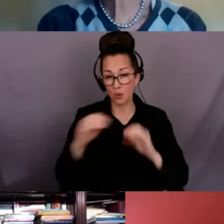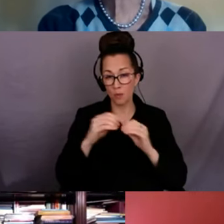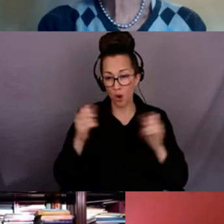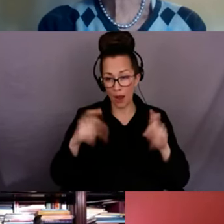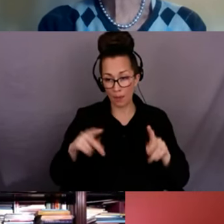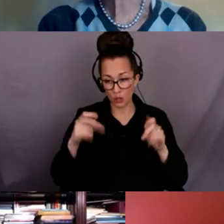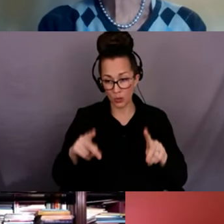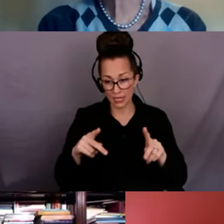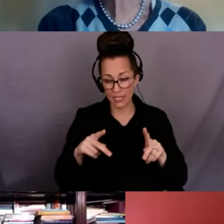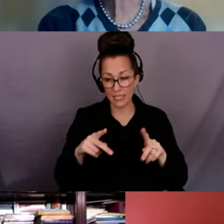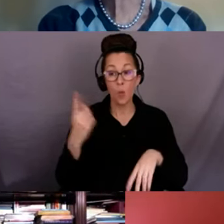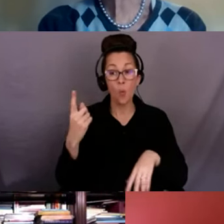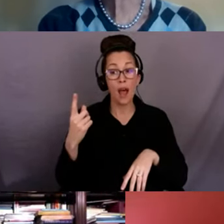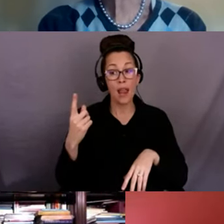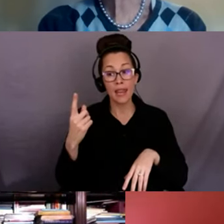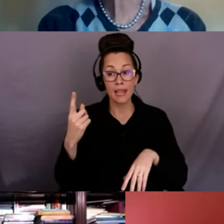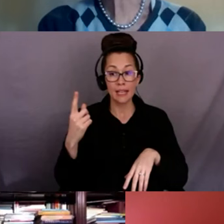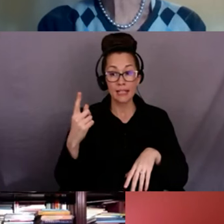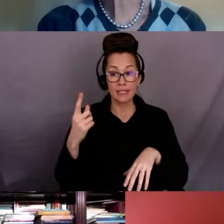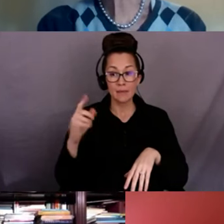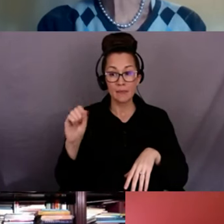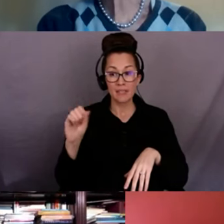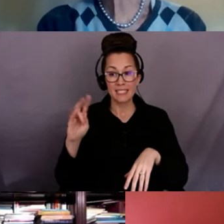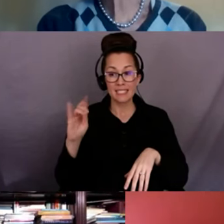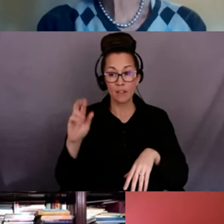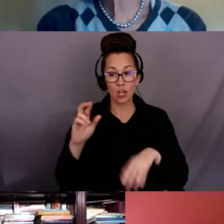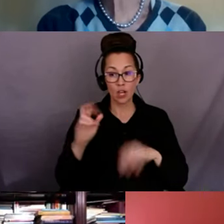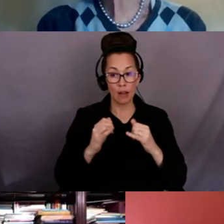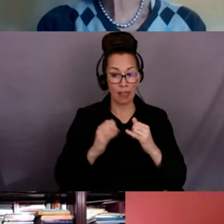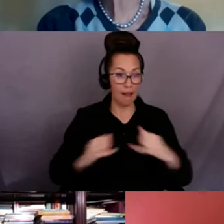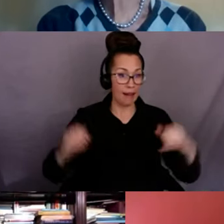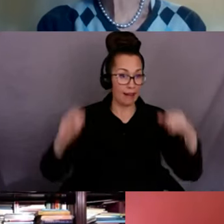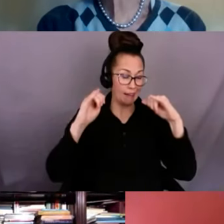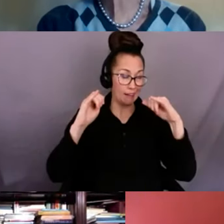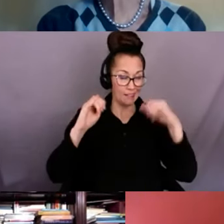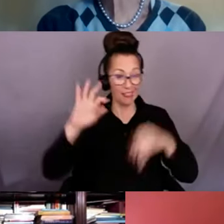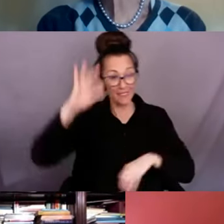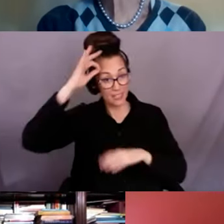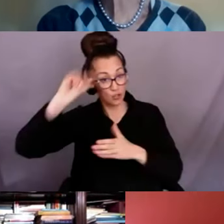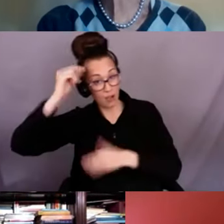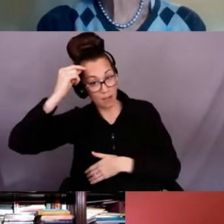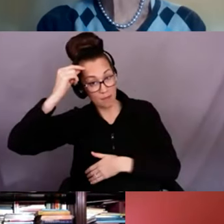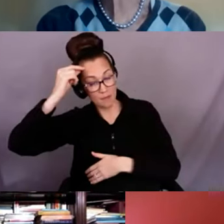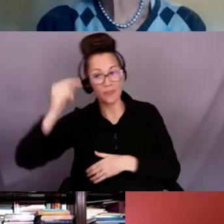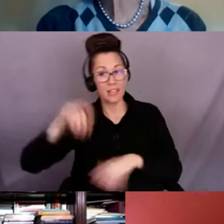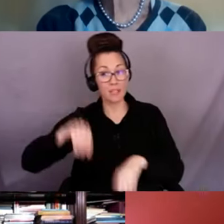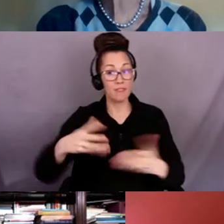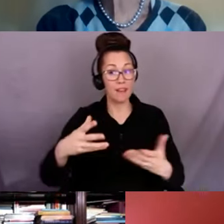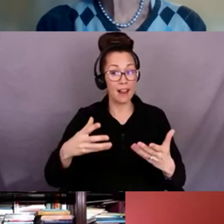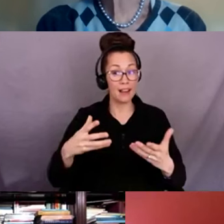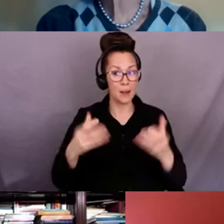I guess the one silver lining that I see of COVID is the way that the federal government has provided us with lots of